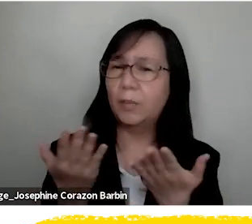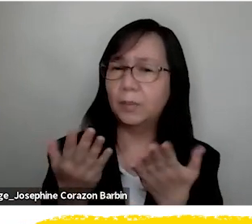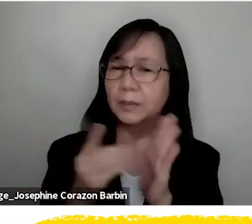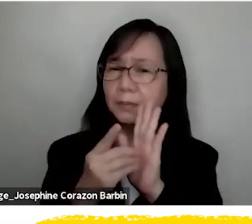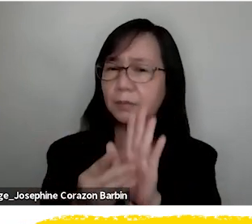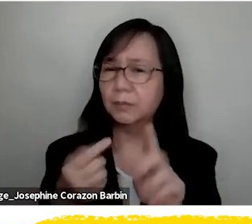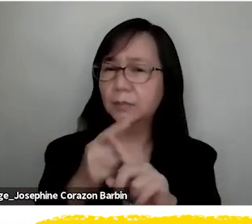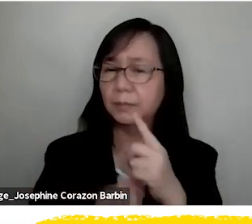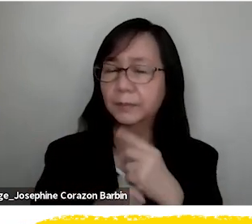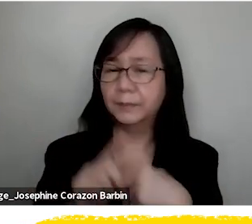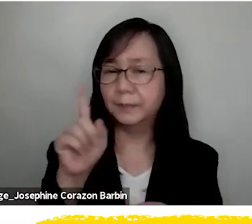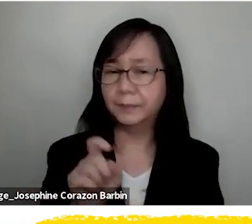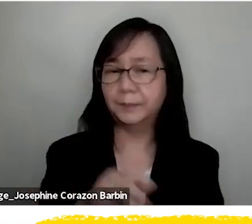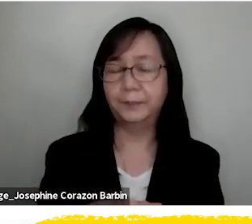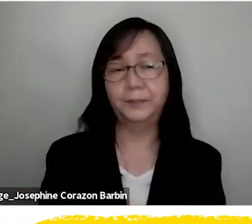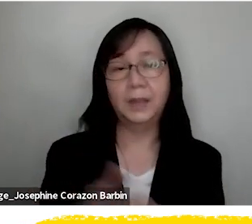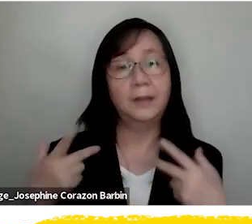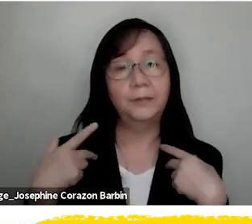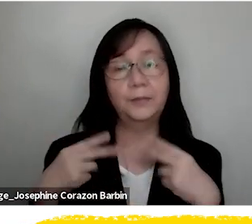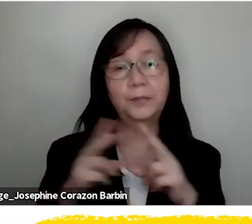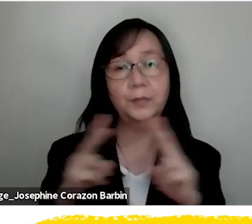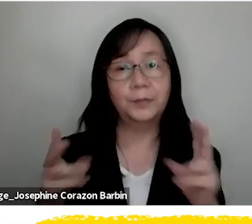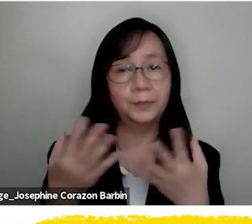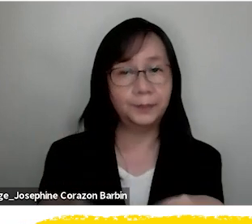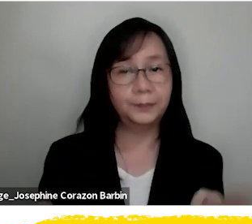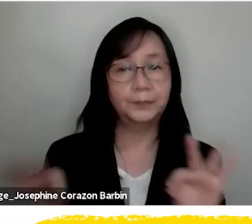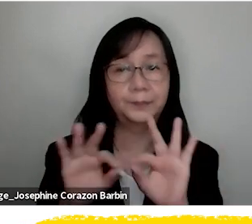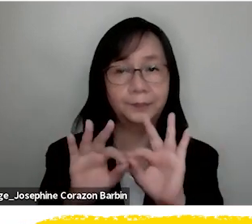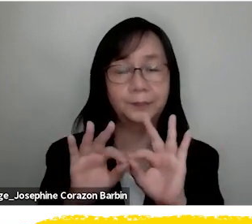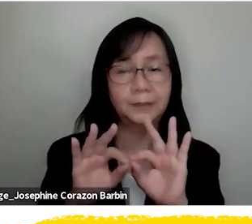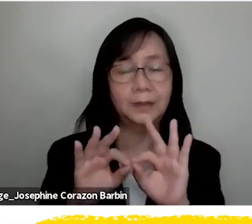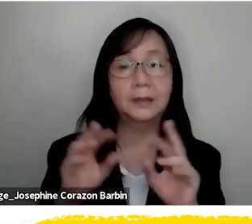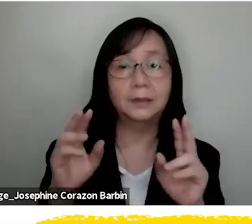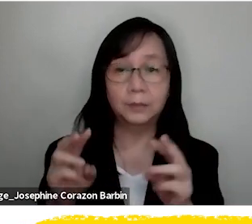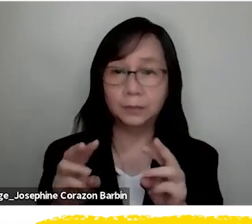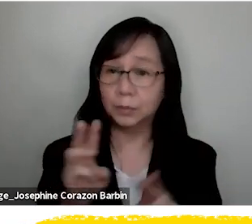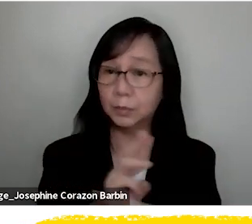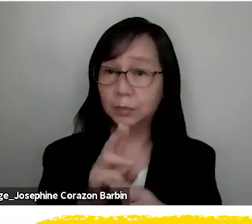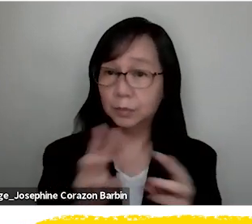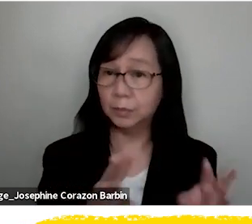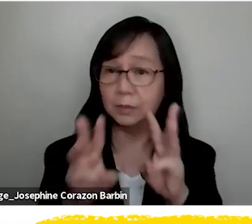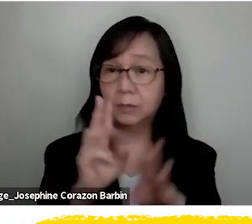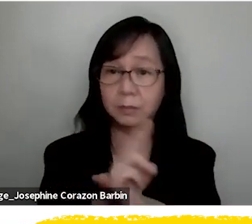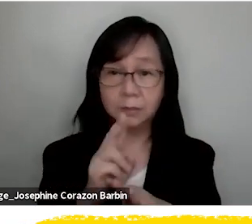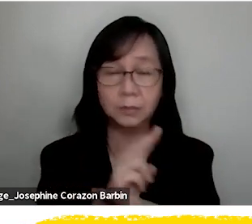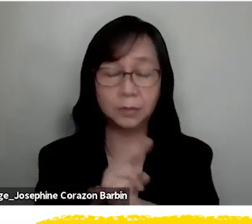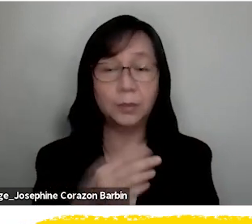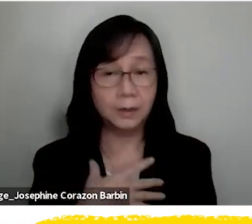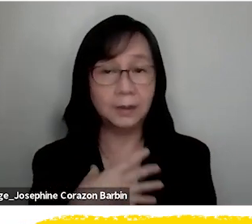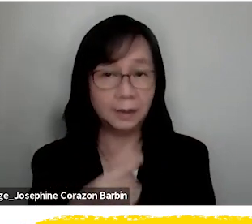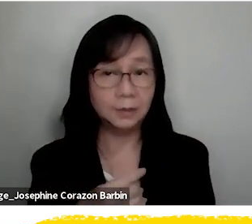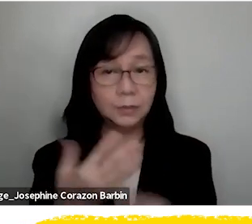from, there is a very important tool which I would really like today